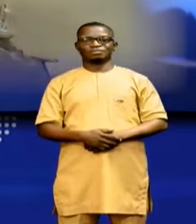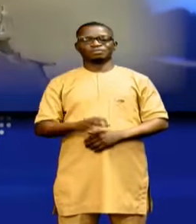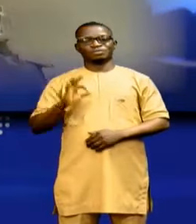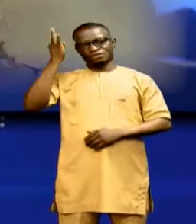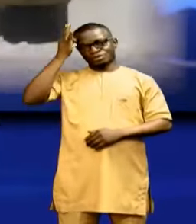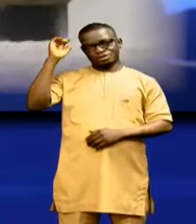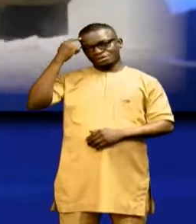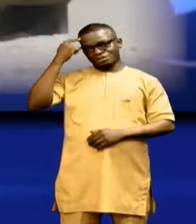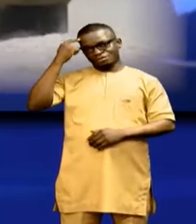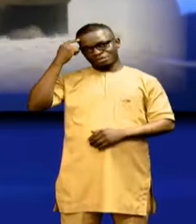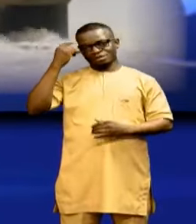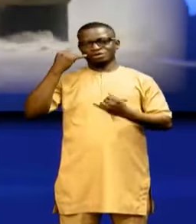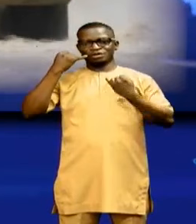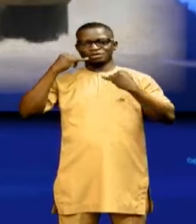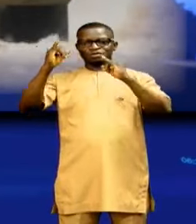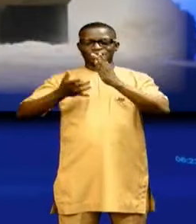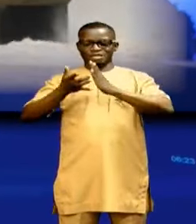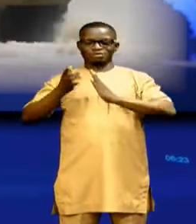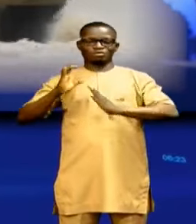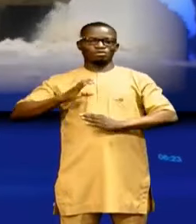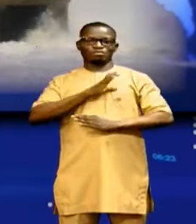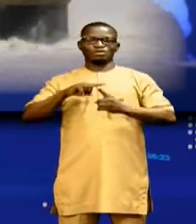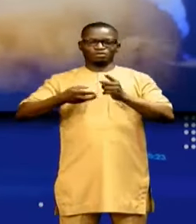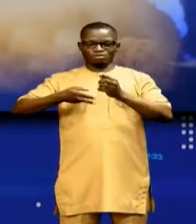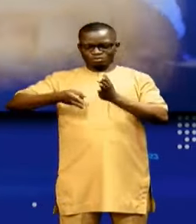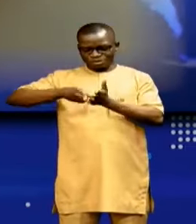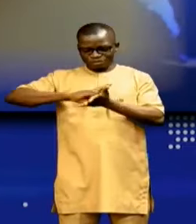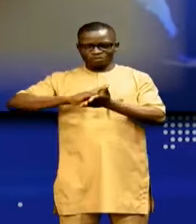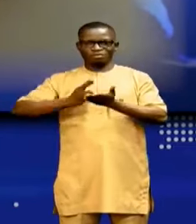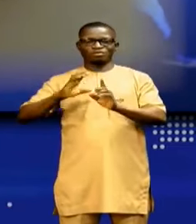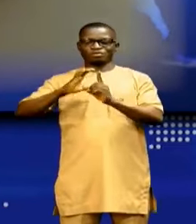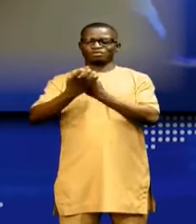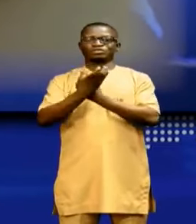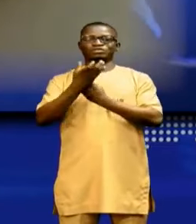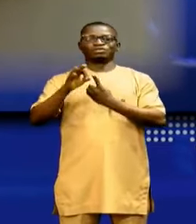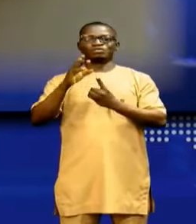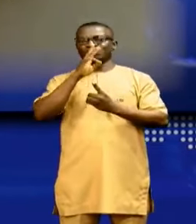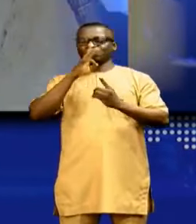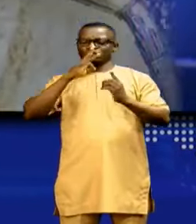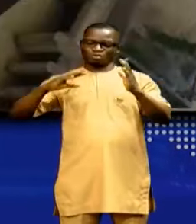Federal government inaugurates technical committee to review state of dams.